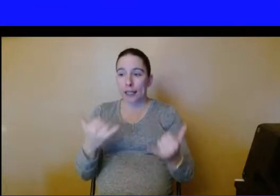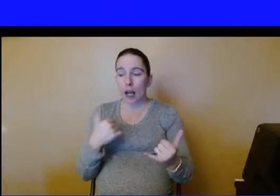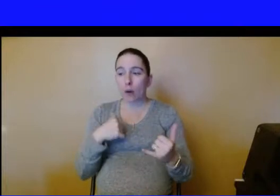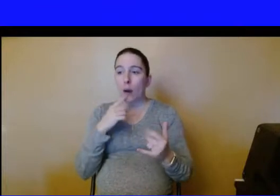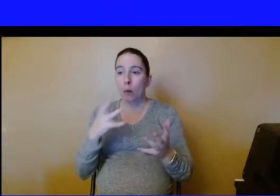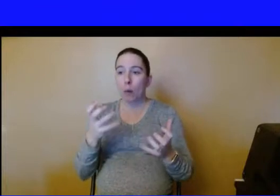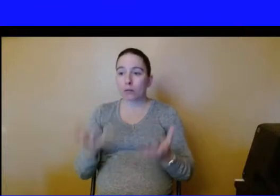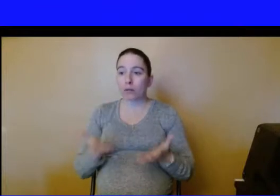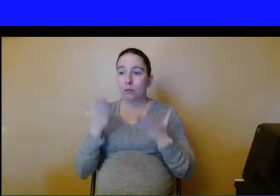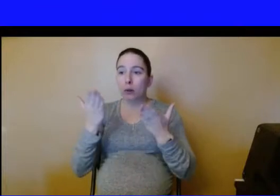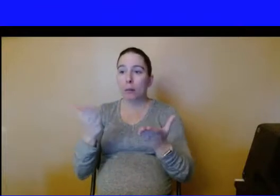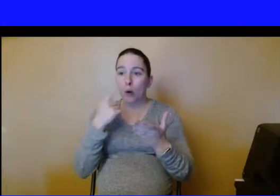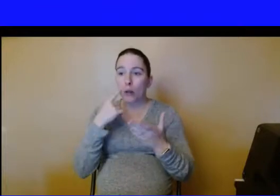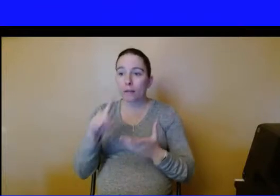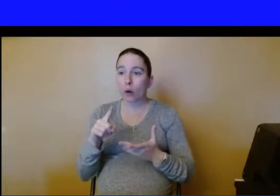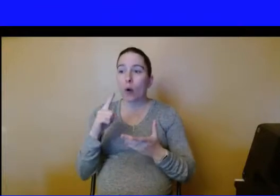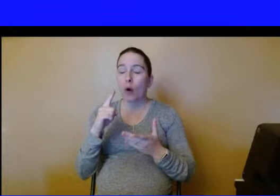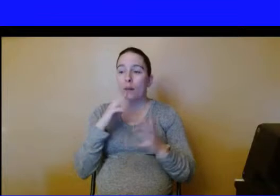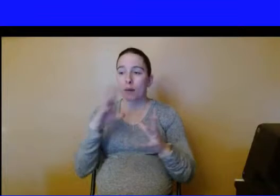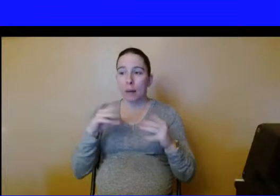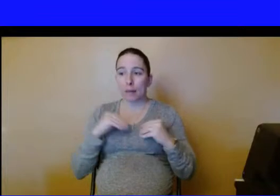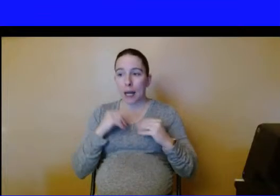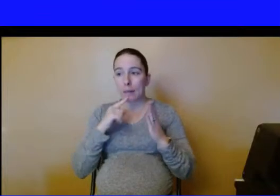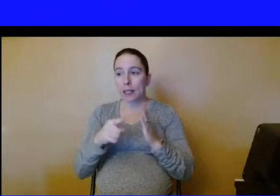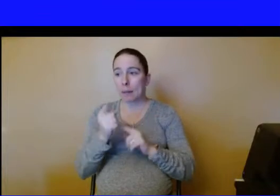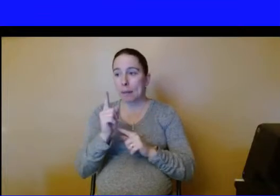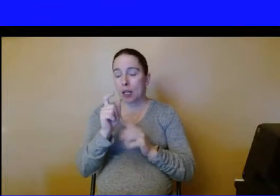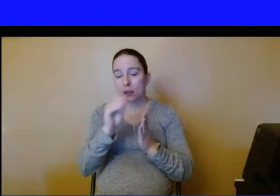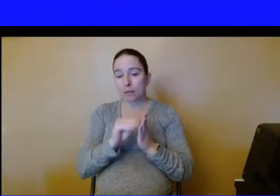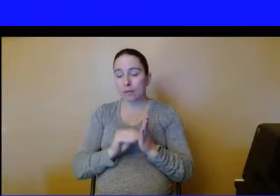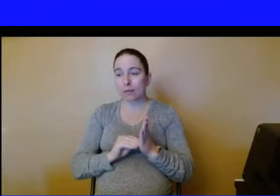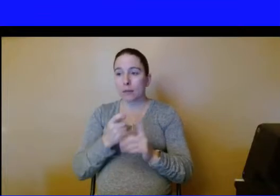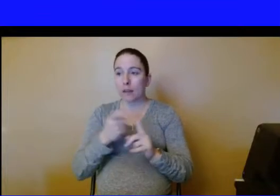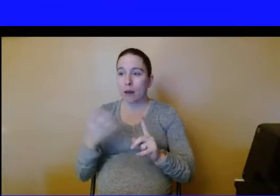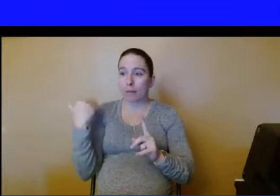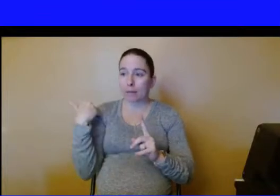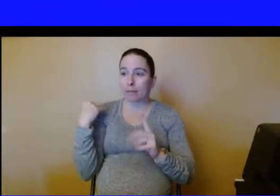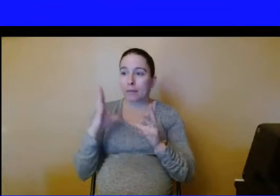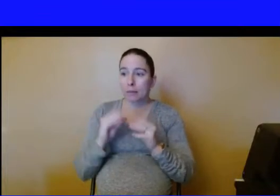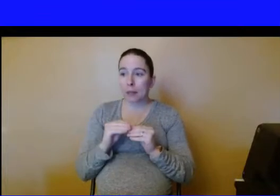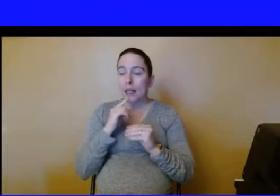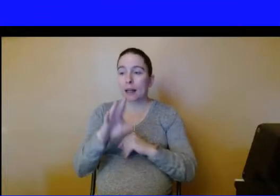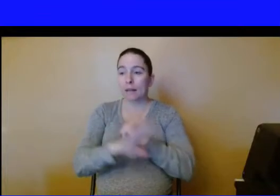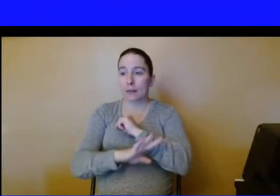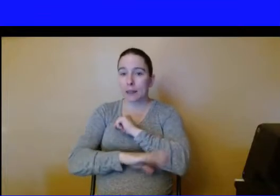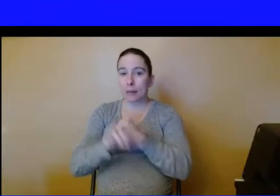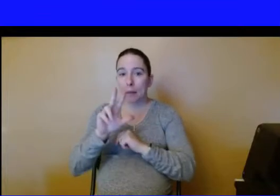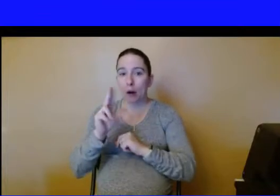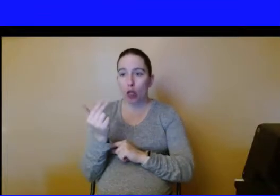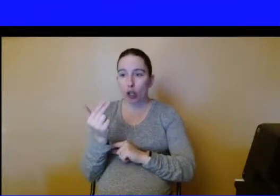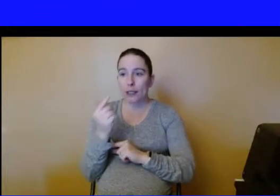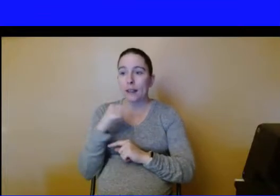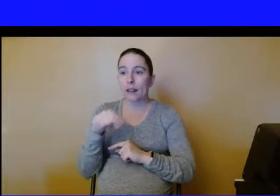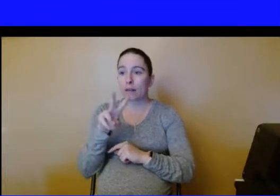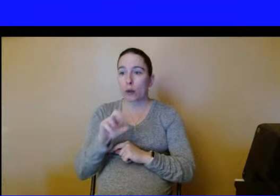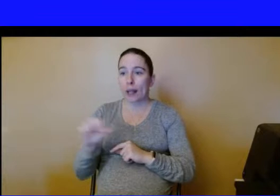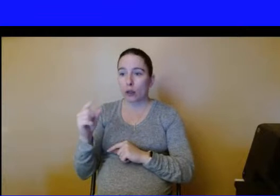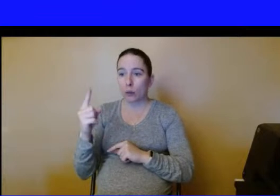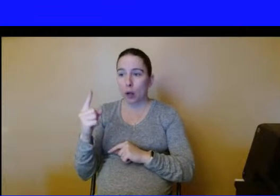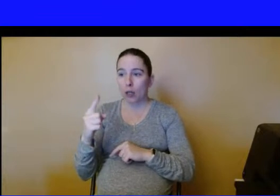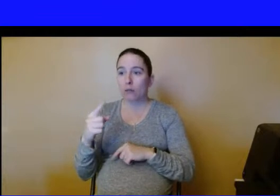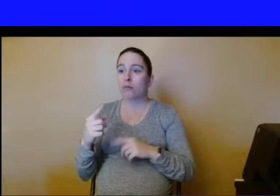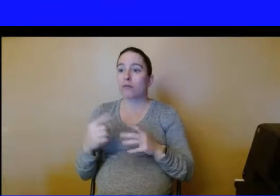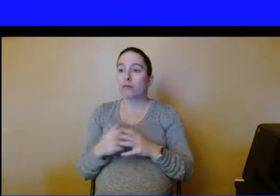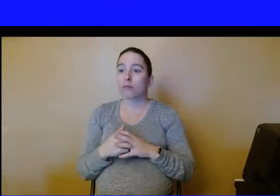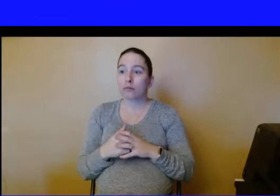McCrae? Yes. All right, and I as well vote yes, so that passes then unanimously. And we could go